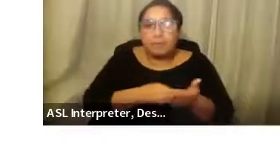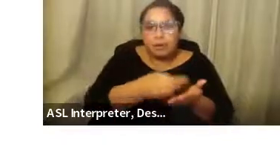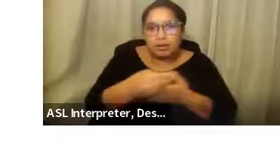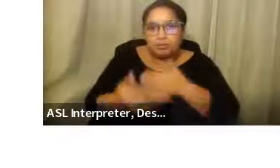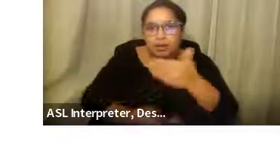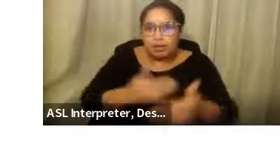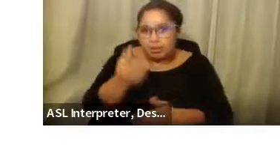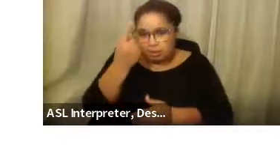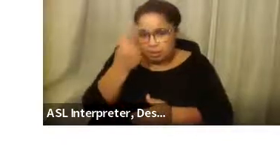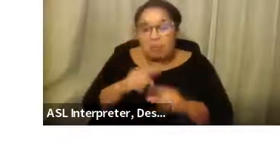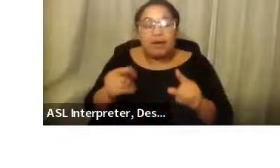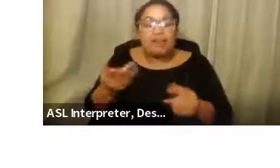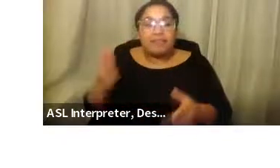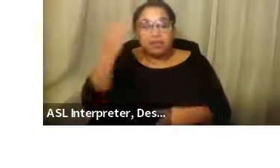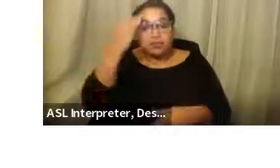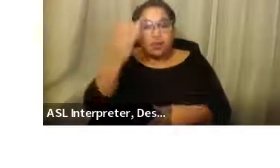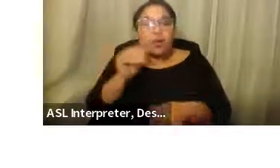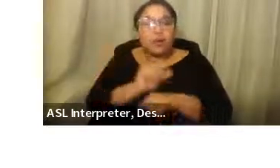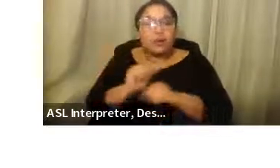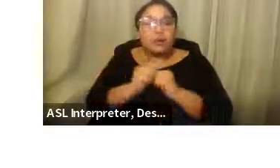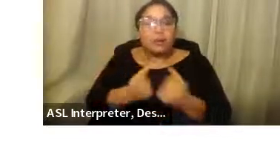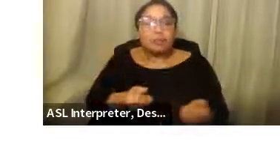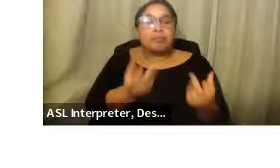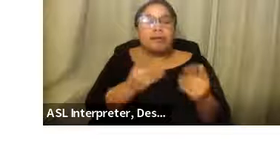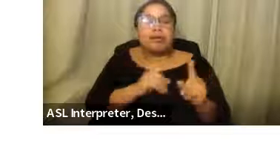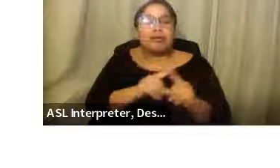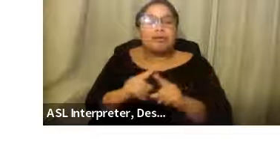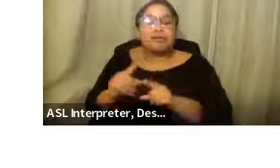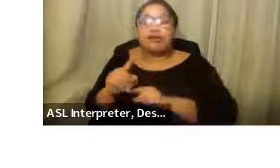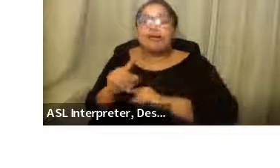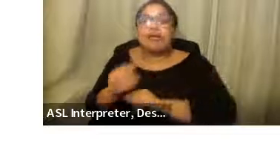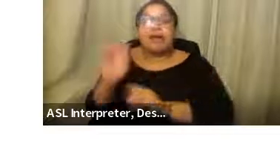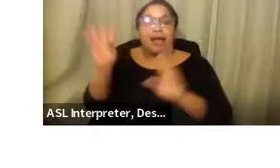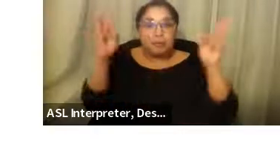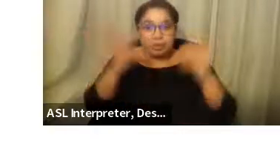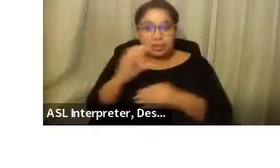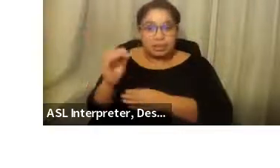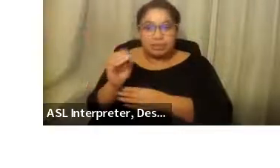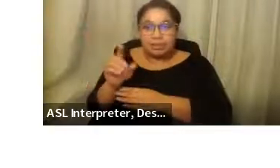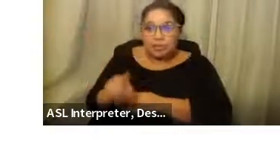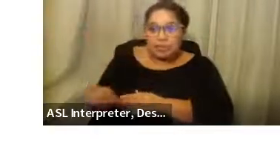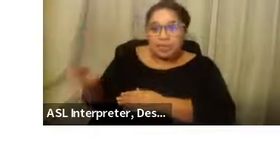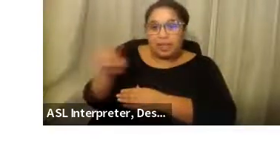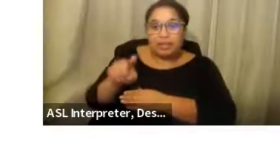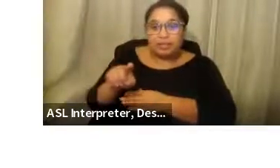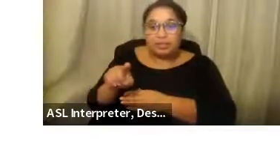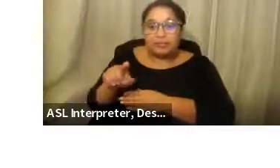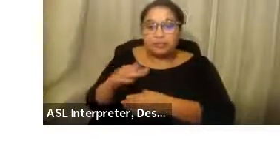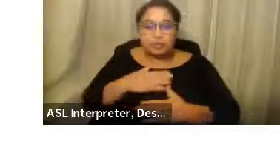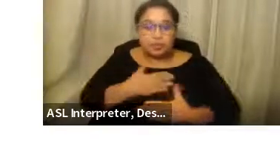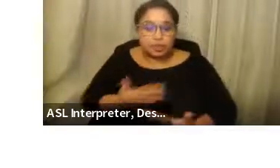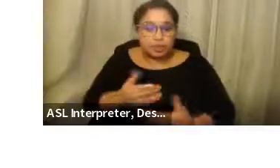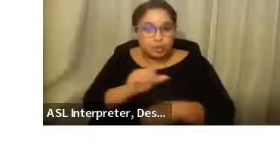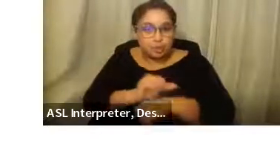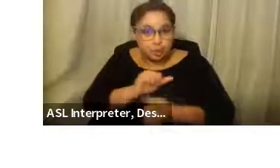do know, having worked with many, many ambulance companies, that they are certainly willing to work